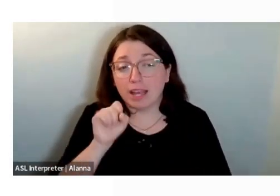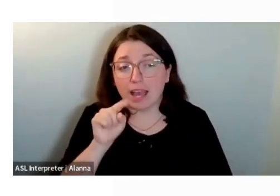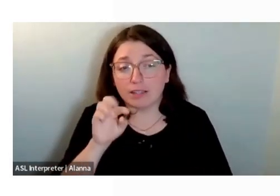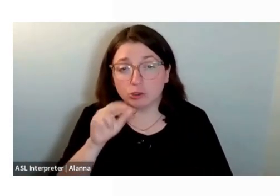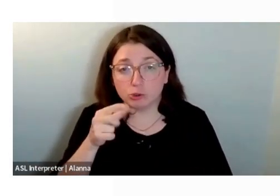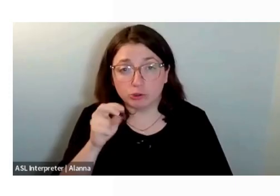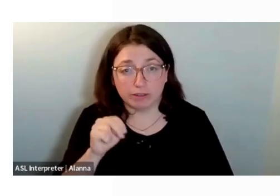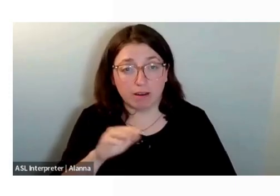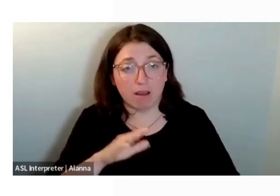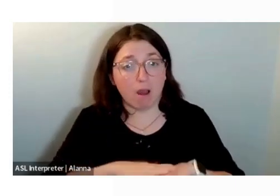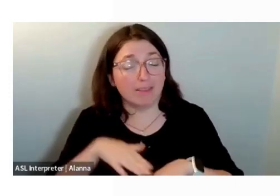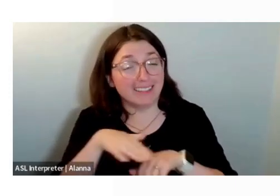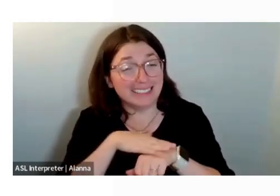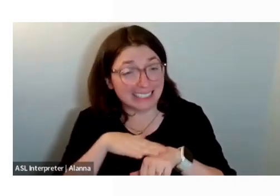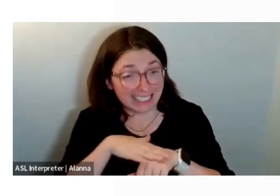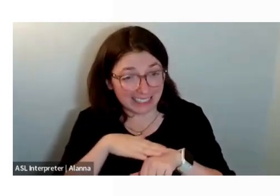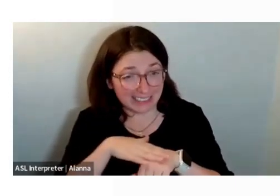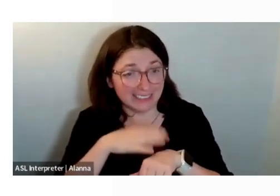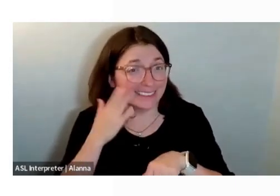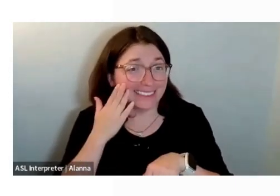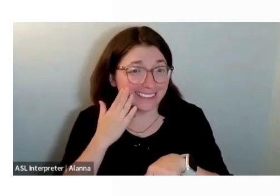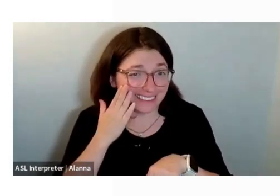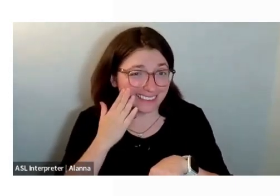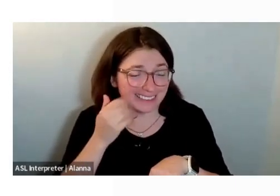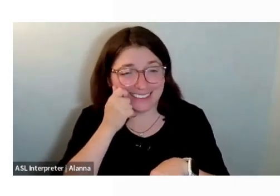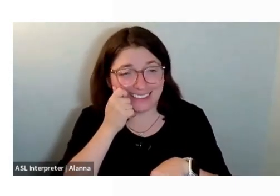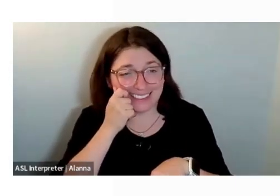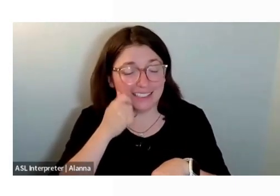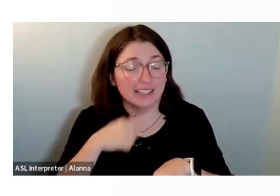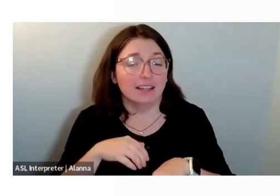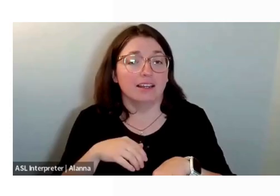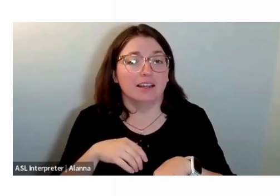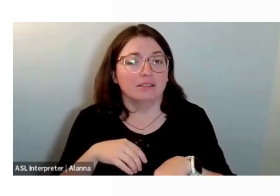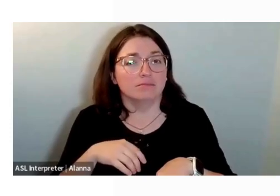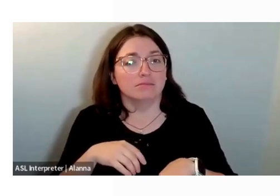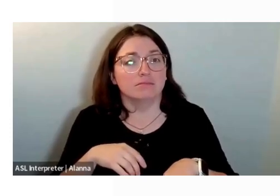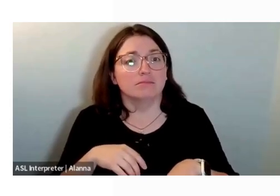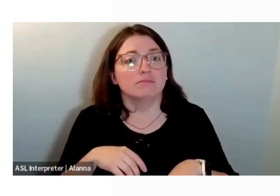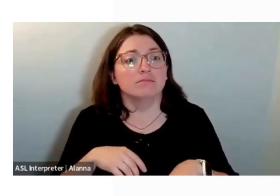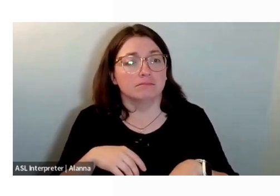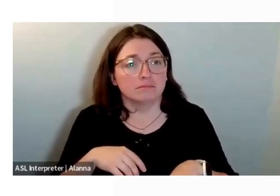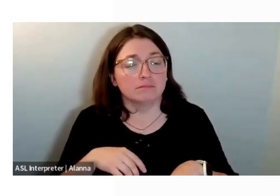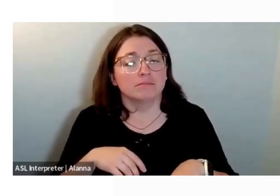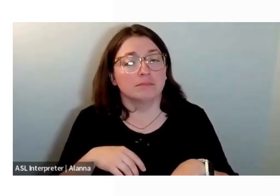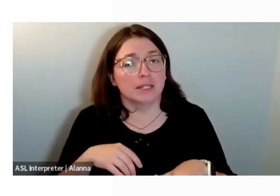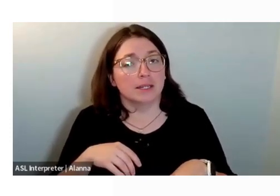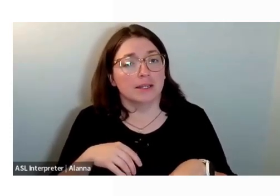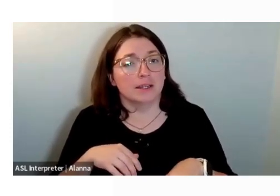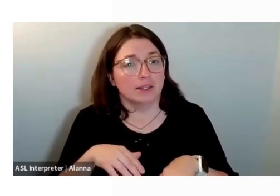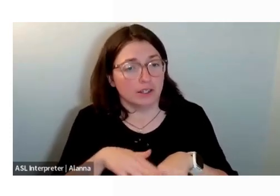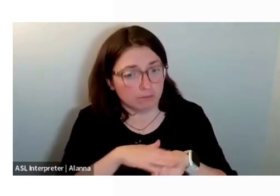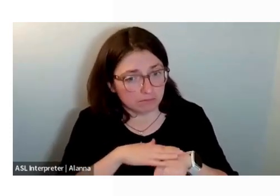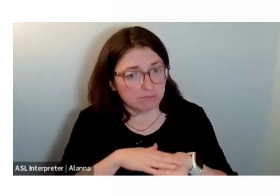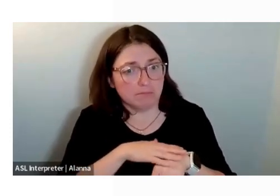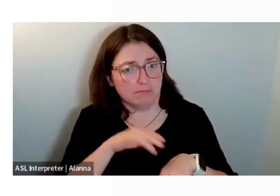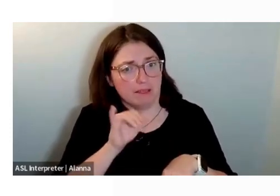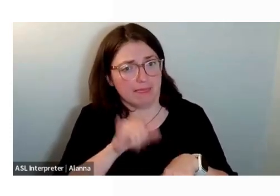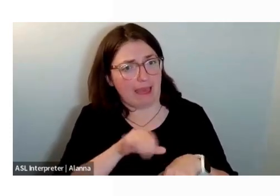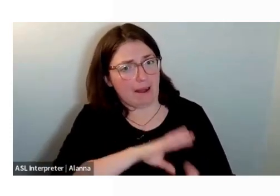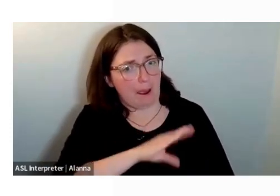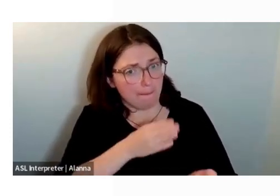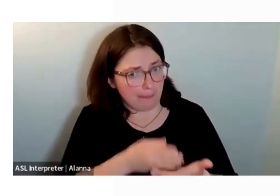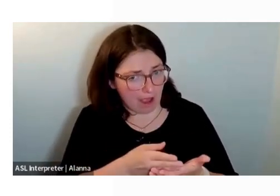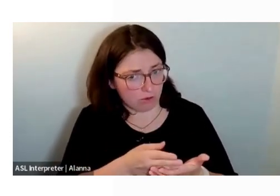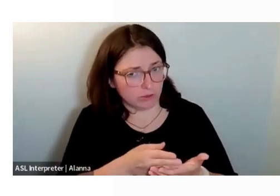the doses actually keep the levels of estrogen in the body as a whole well within